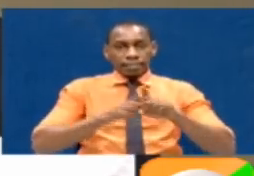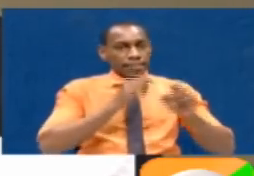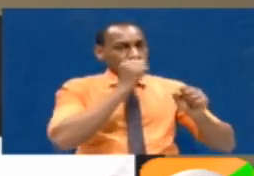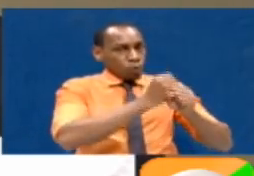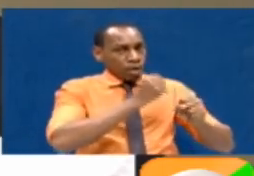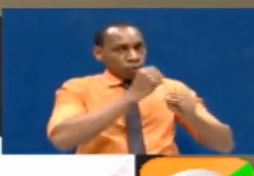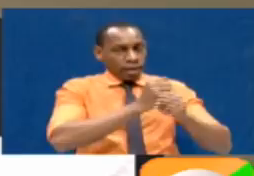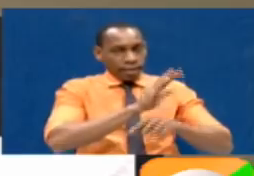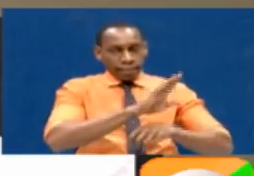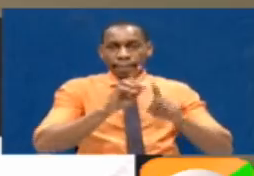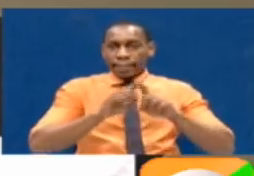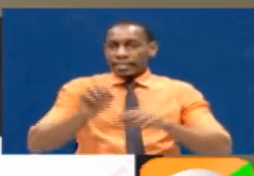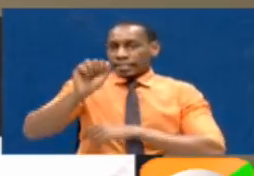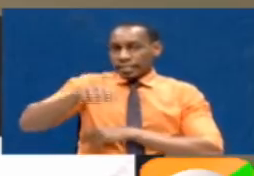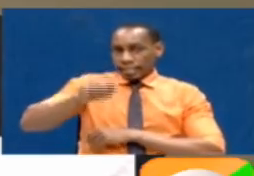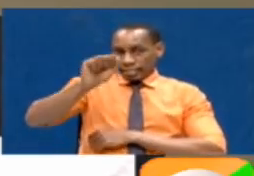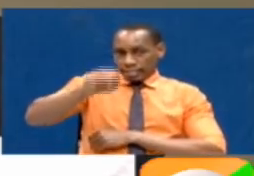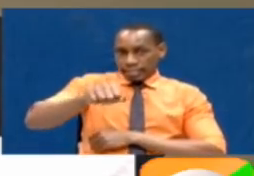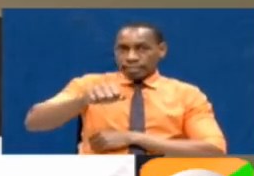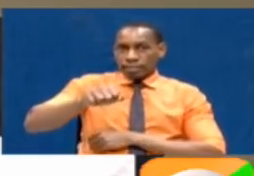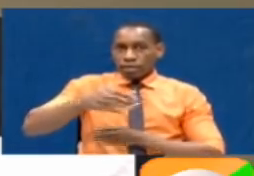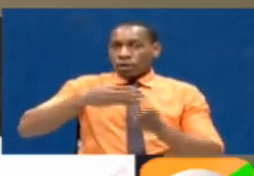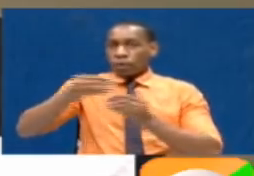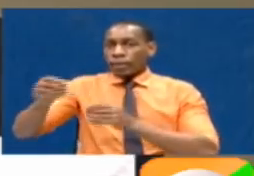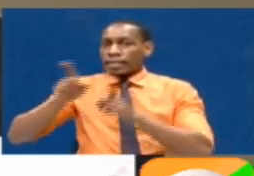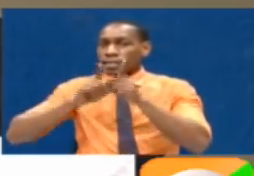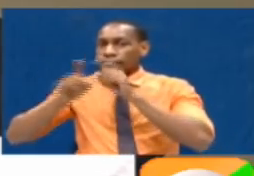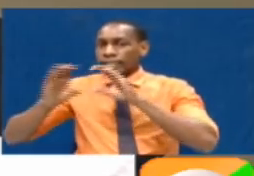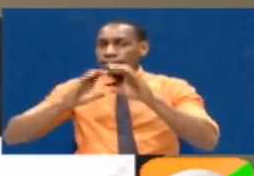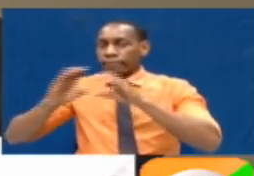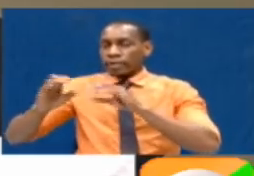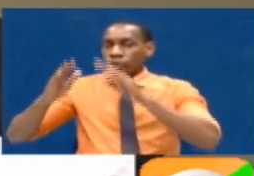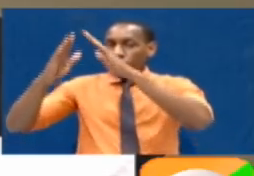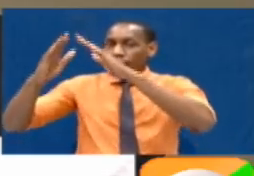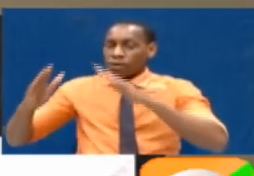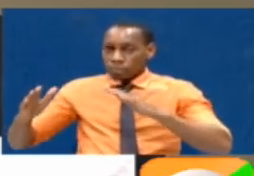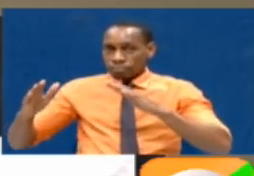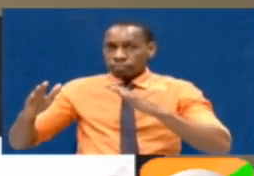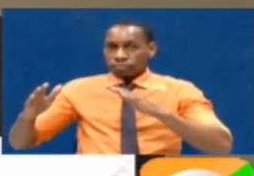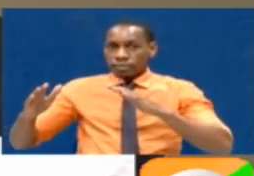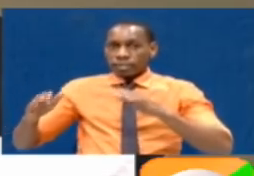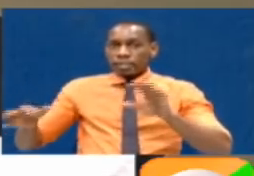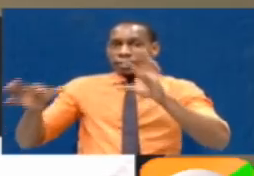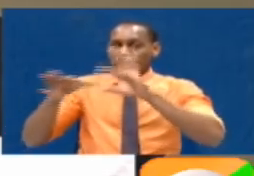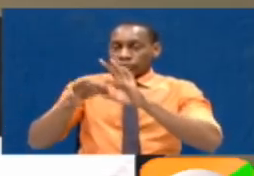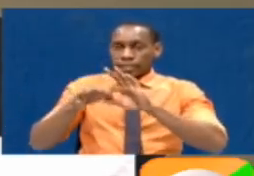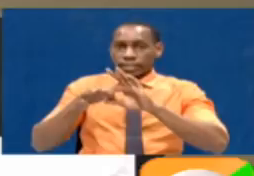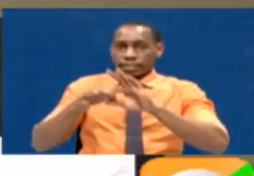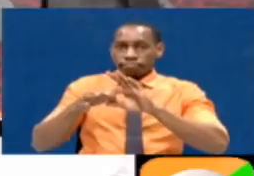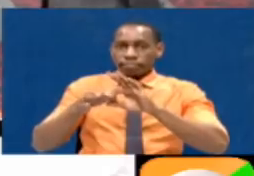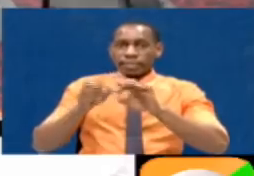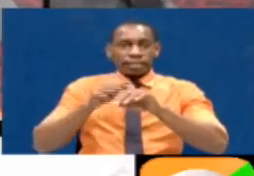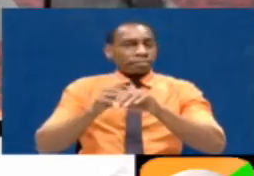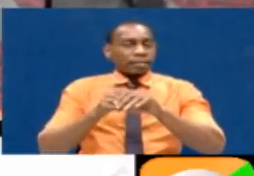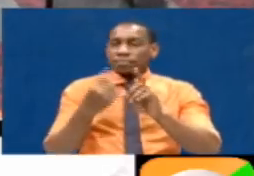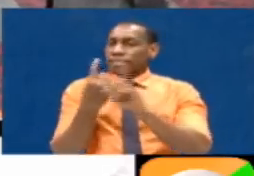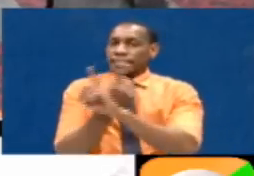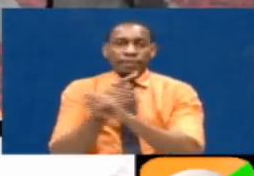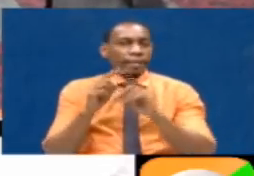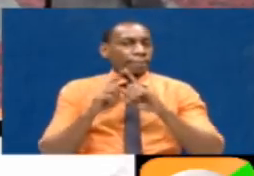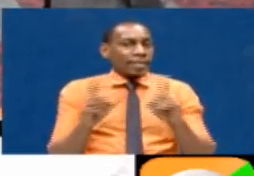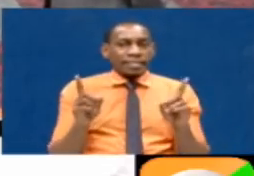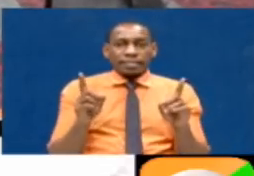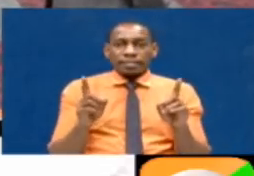from. But yes, I have been to Safaricom house. I have joined in interesting times,